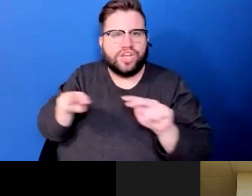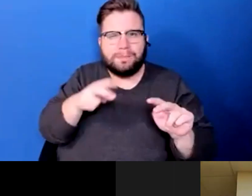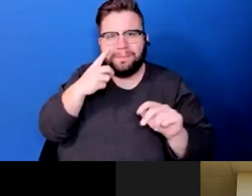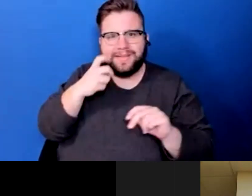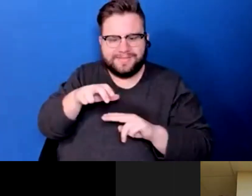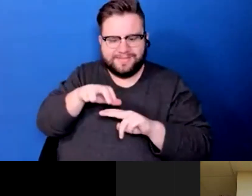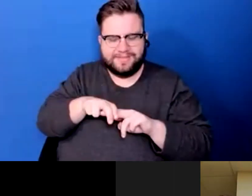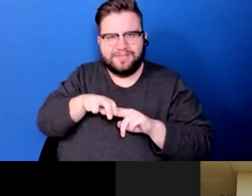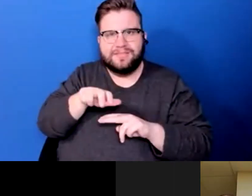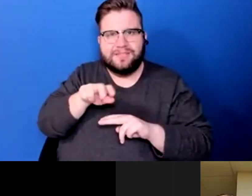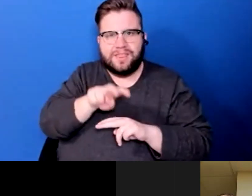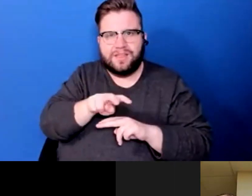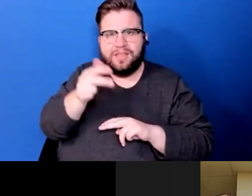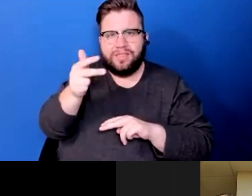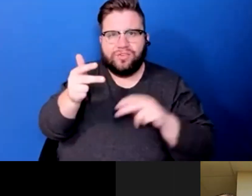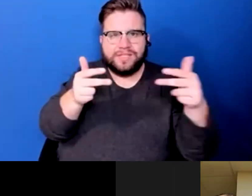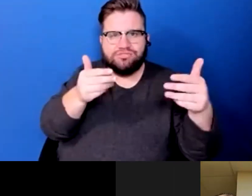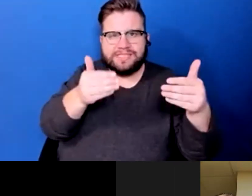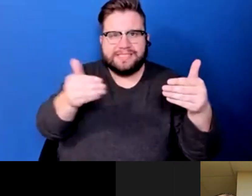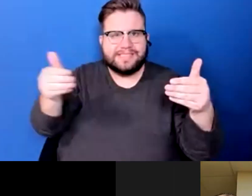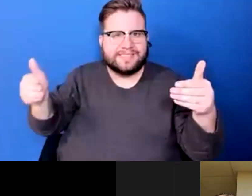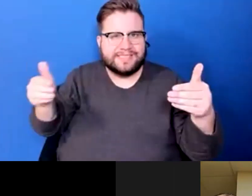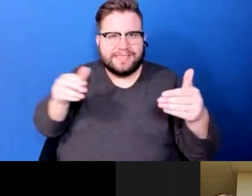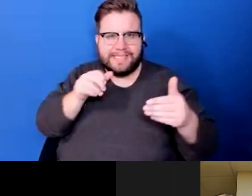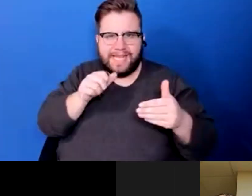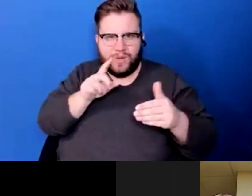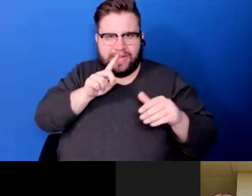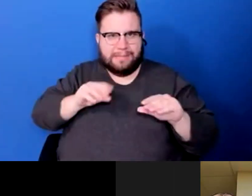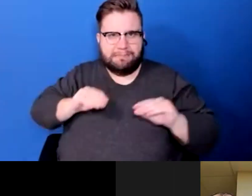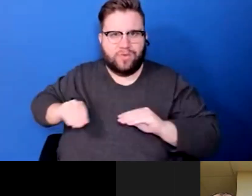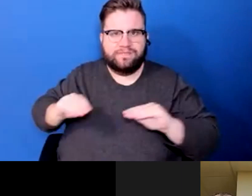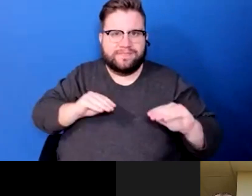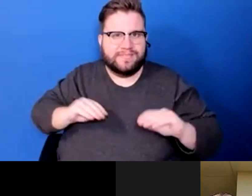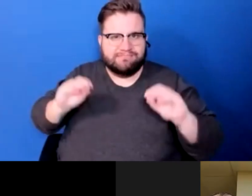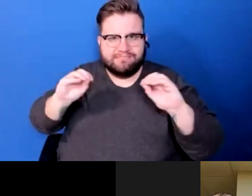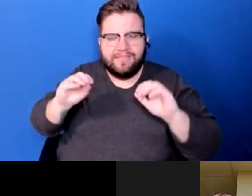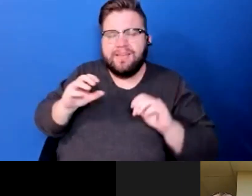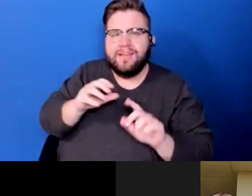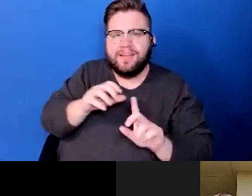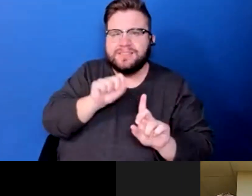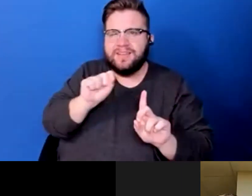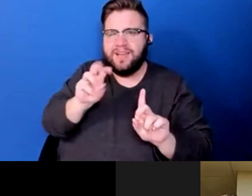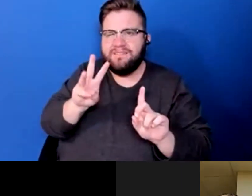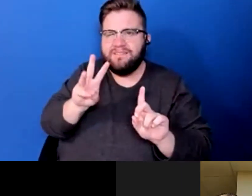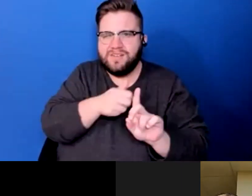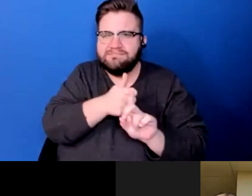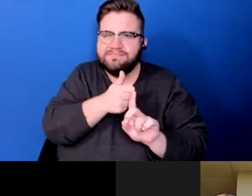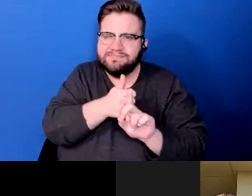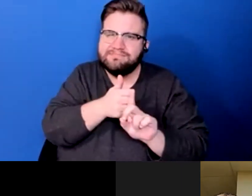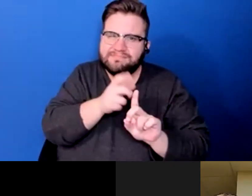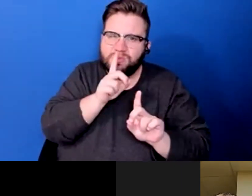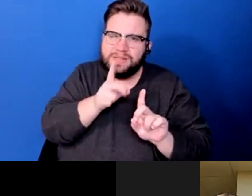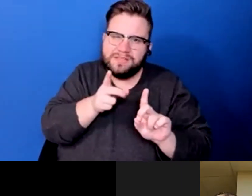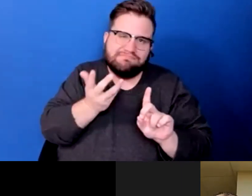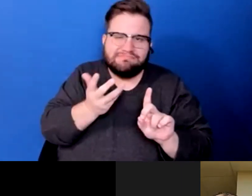at 3 screens. The programs, like the actual software, was also just not